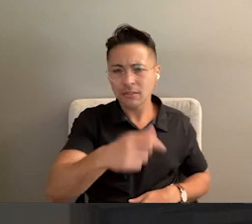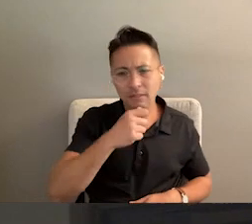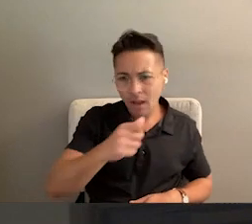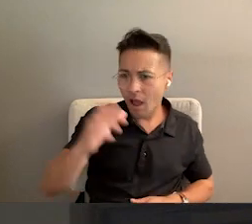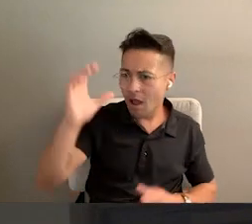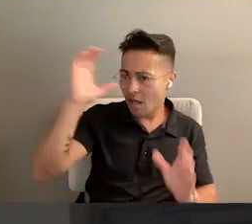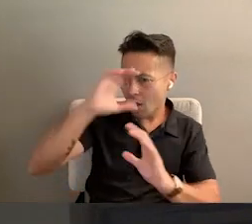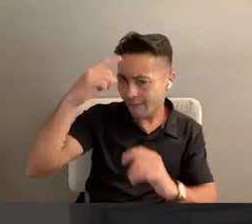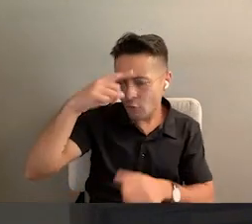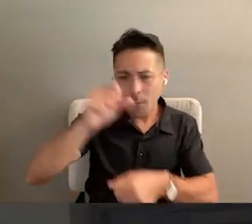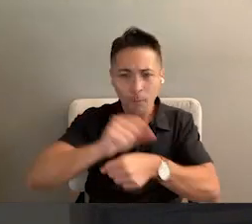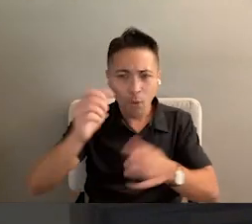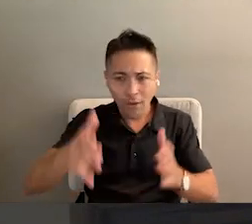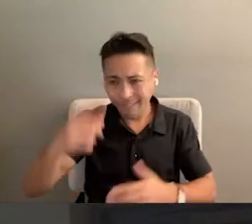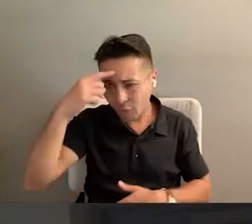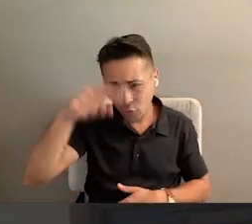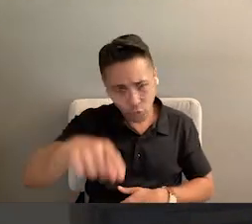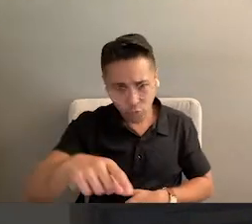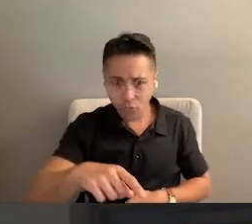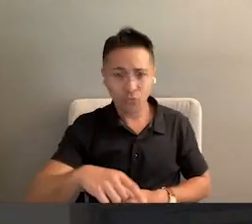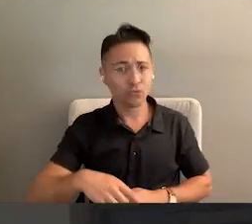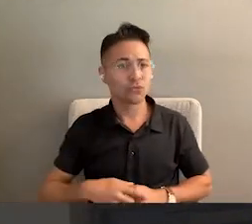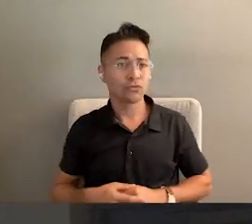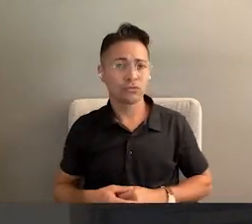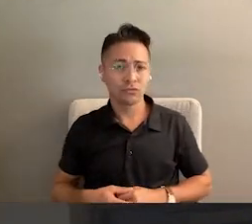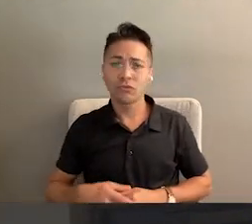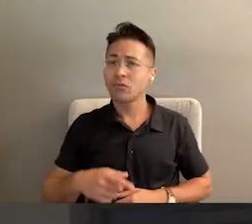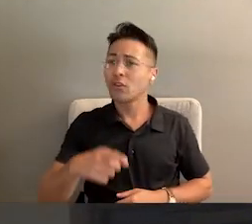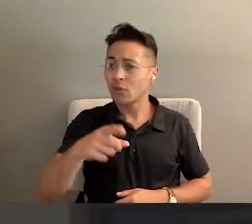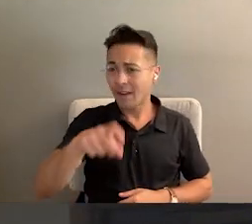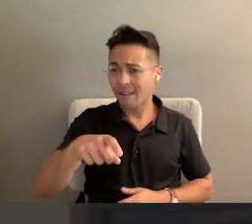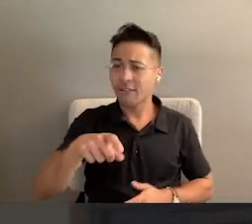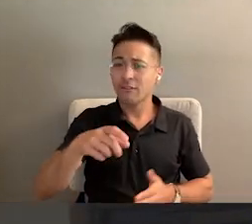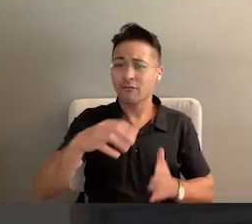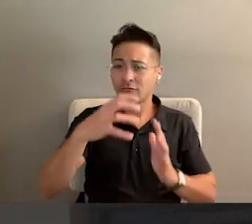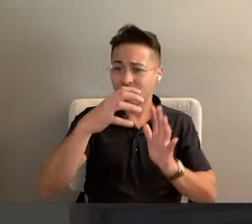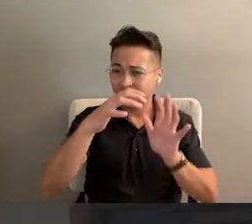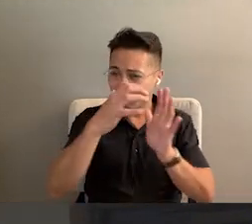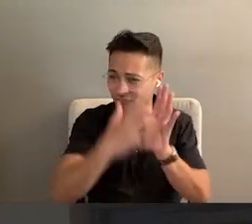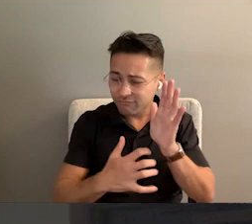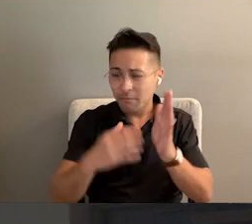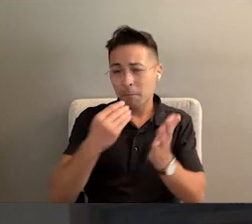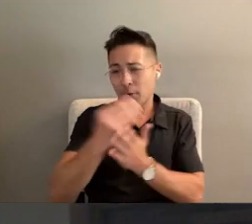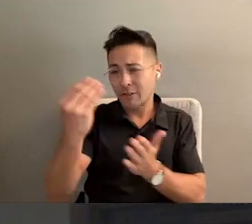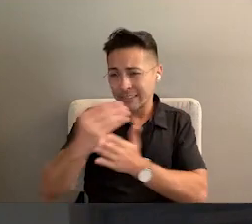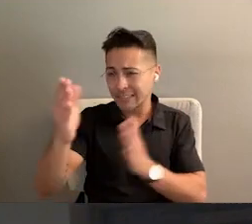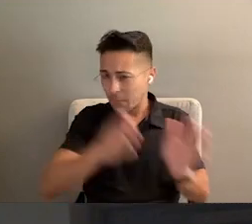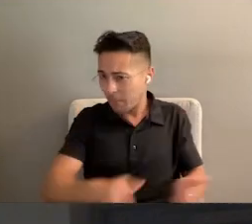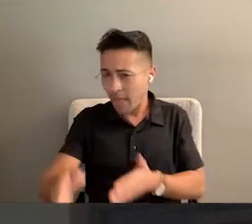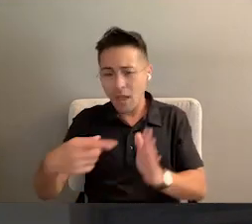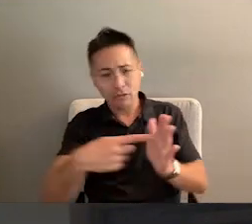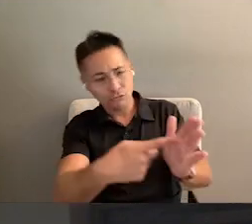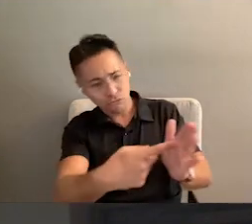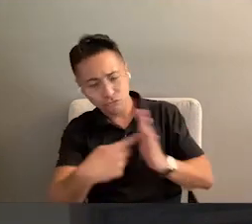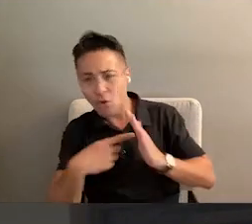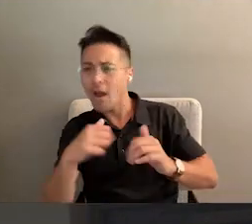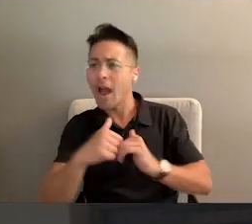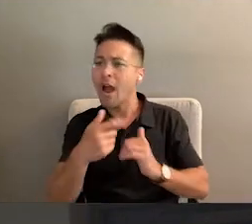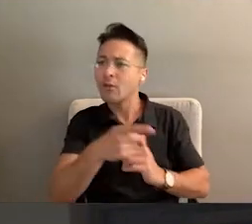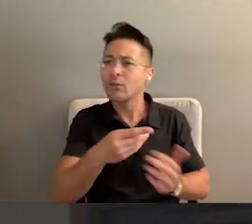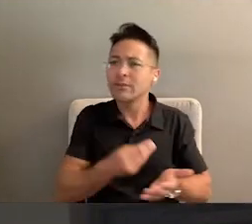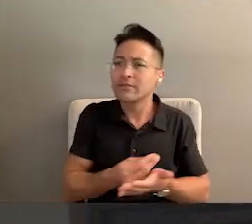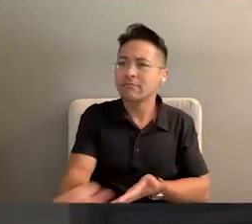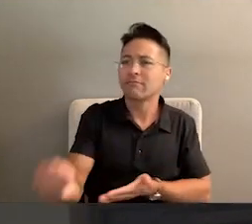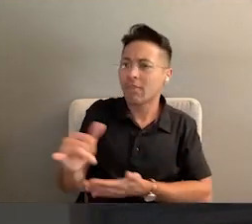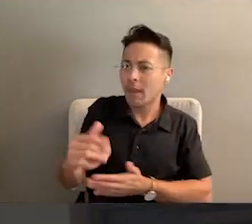They are not going to hire your employees. They are not going to look for your employees for you. They are not going, you have to write a purchasing plan that shows